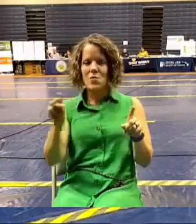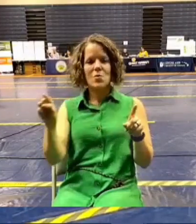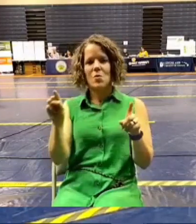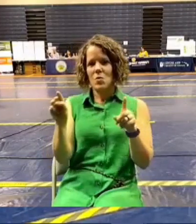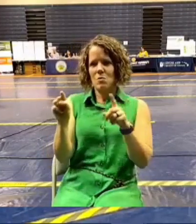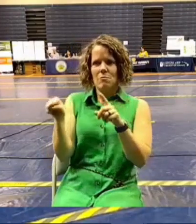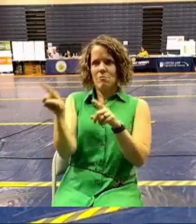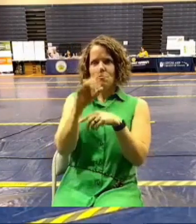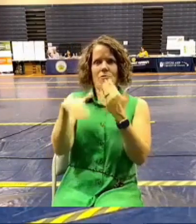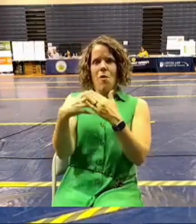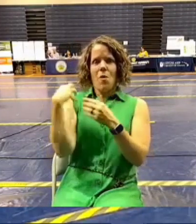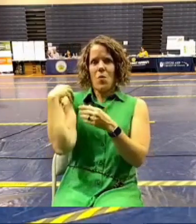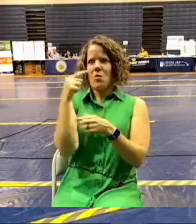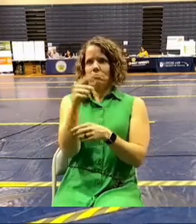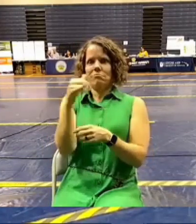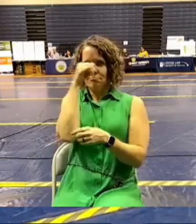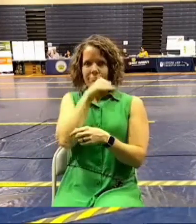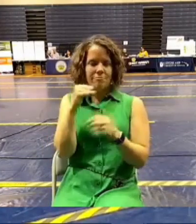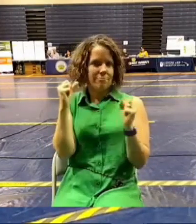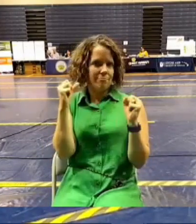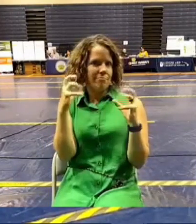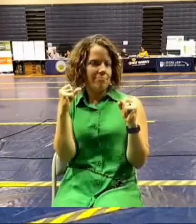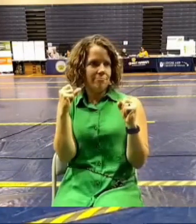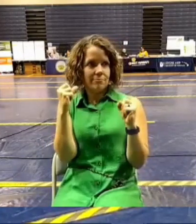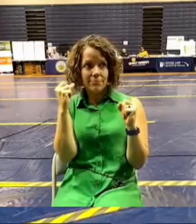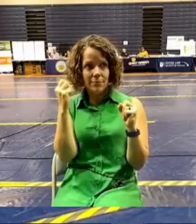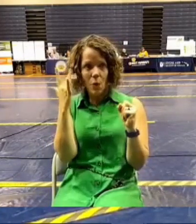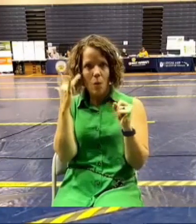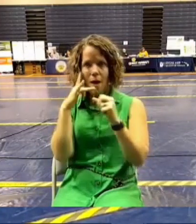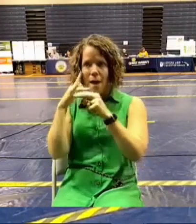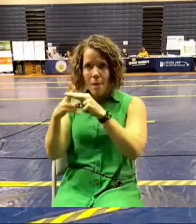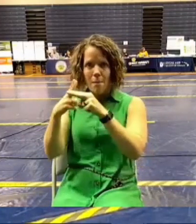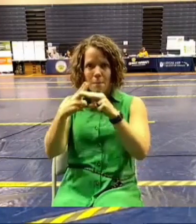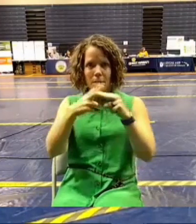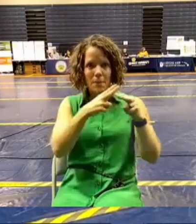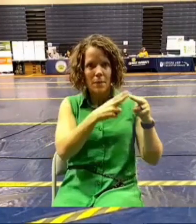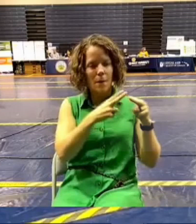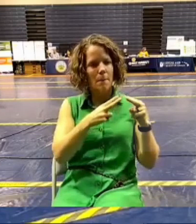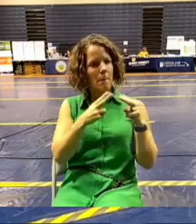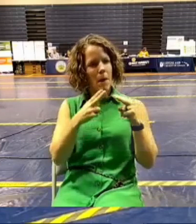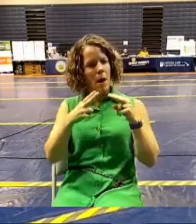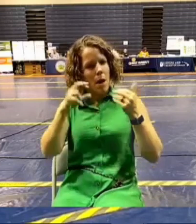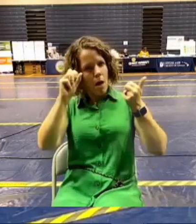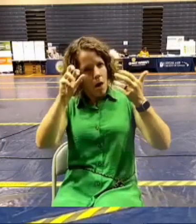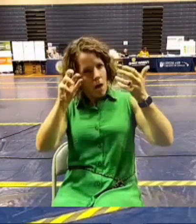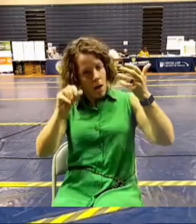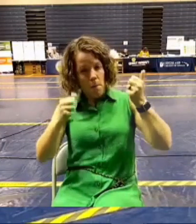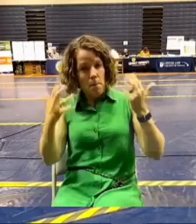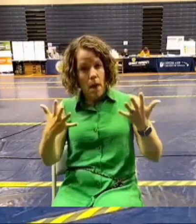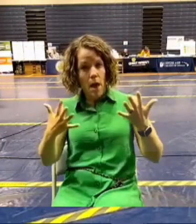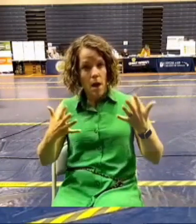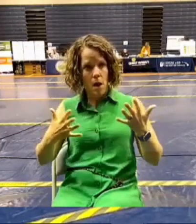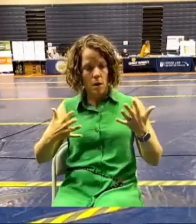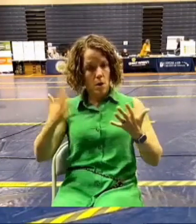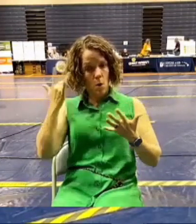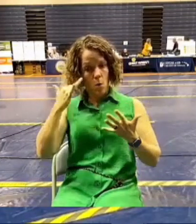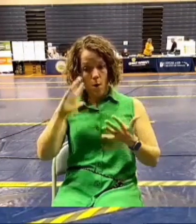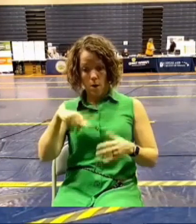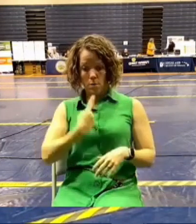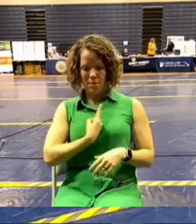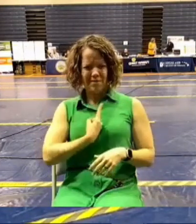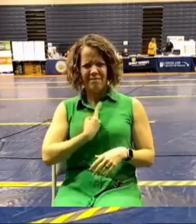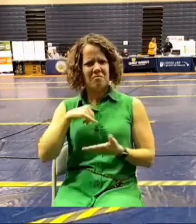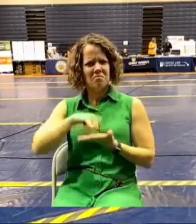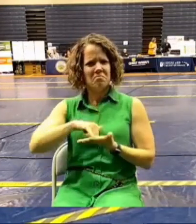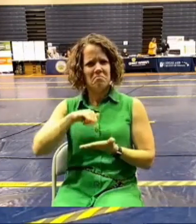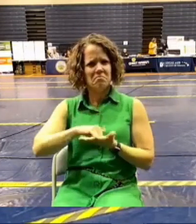Amazing. And the reason why I bring up their names is because I definitely don't stand here alone. I was under their leadership at the age of 10,